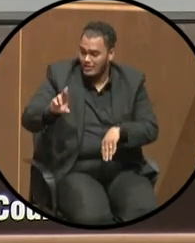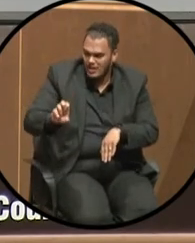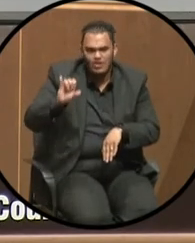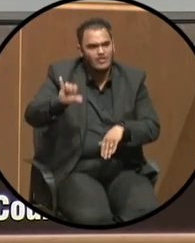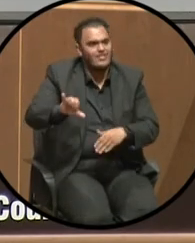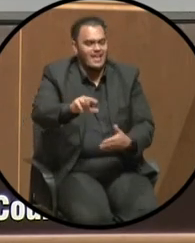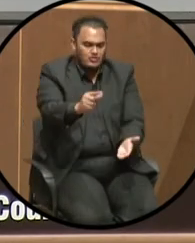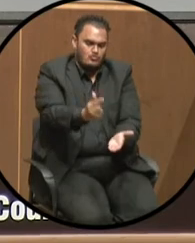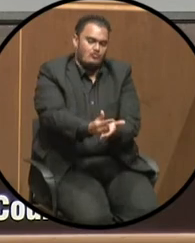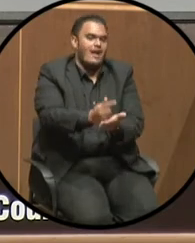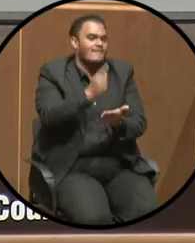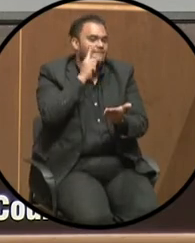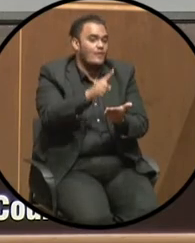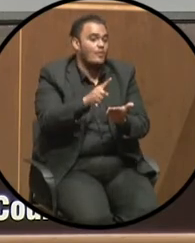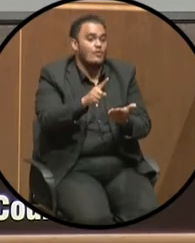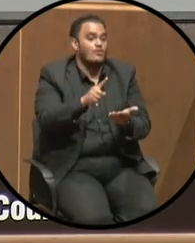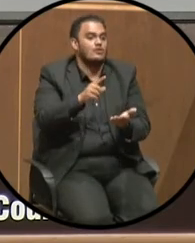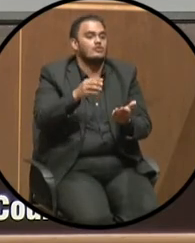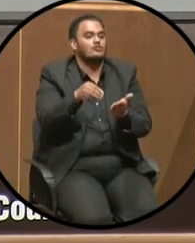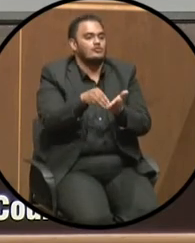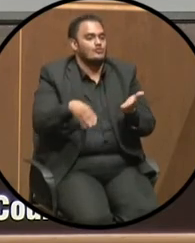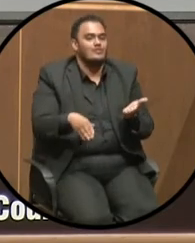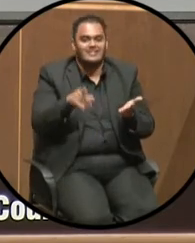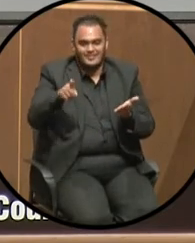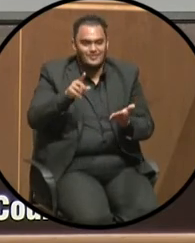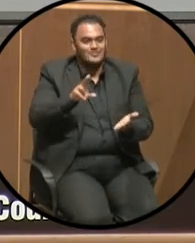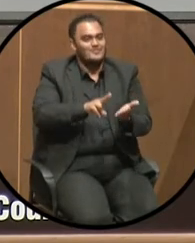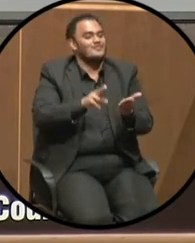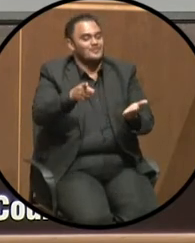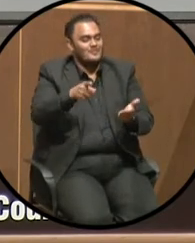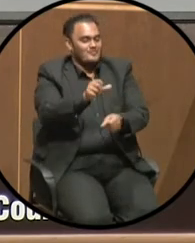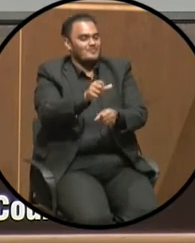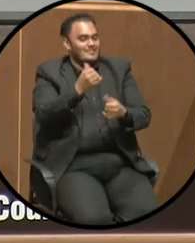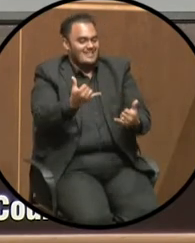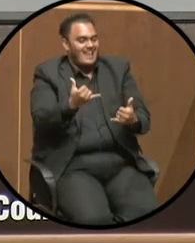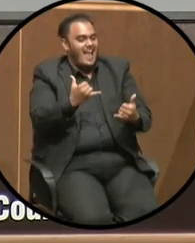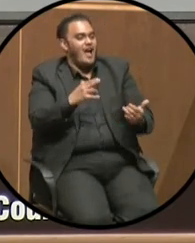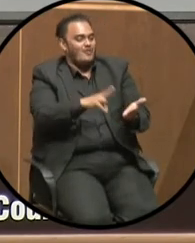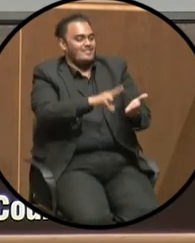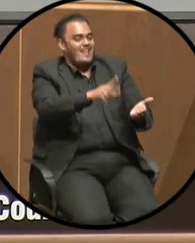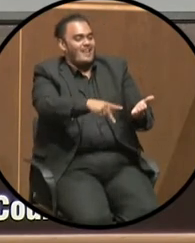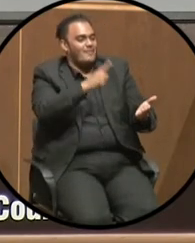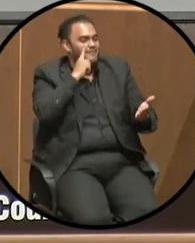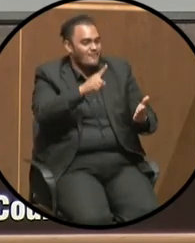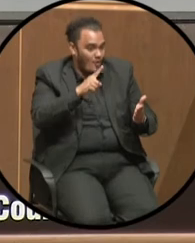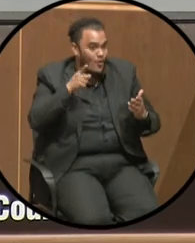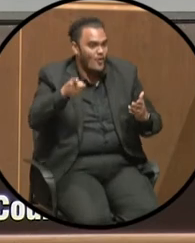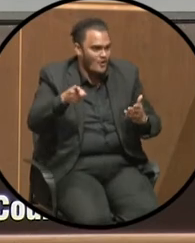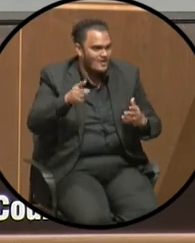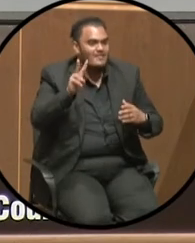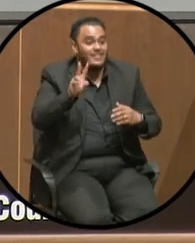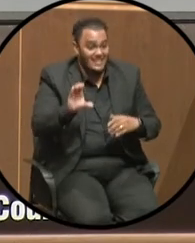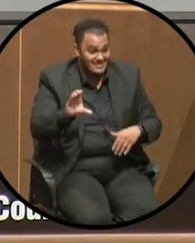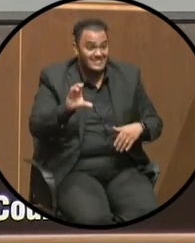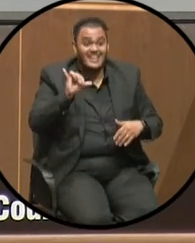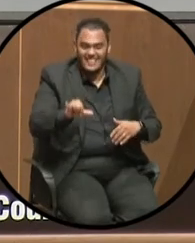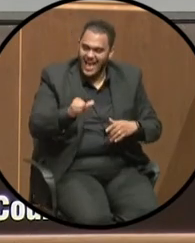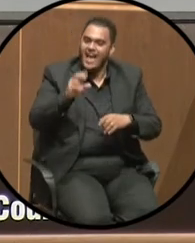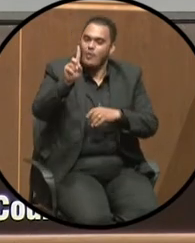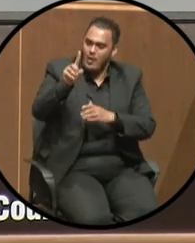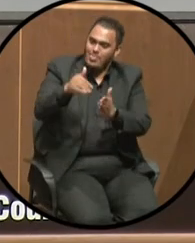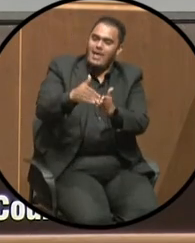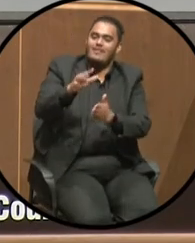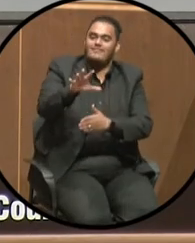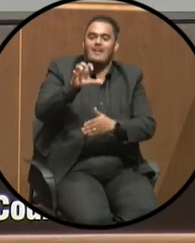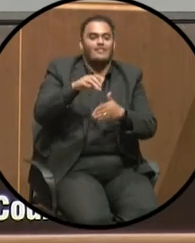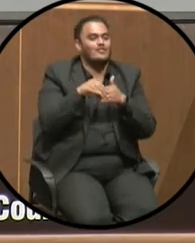students who are enrolled at Valencia. $1,500 eligible for each semester. That information is going to be going out to